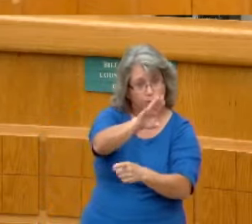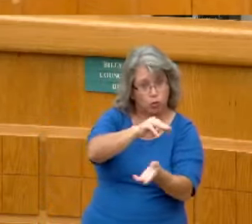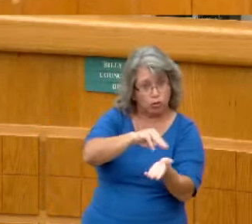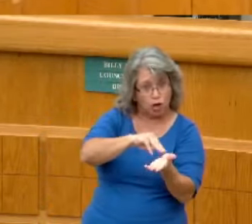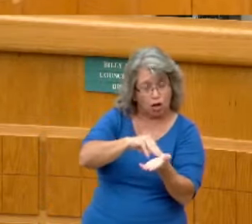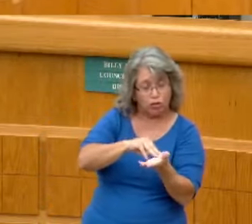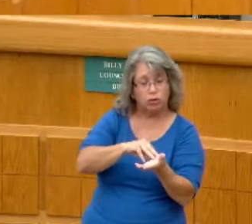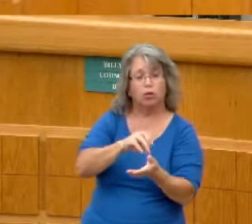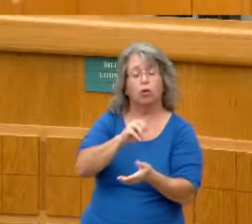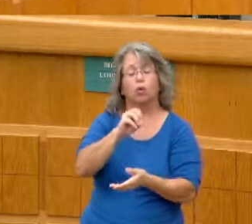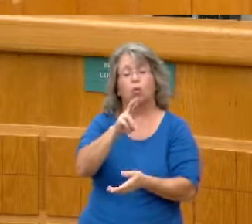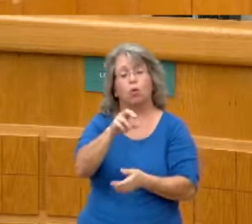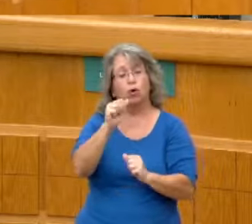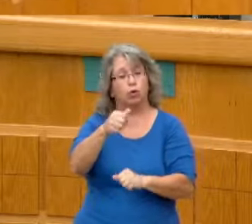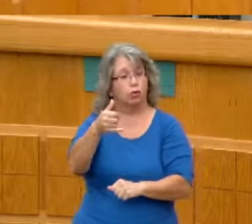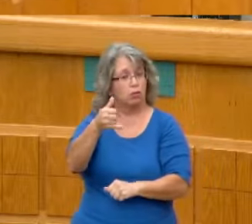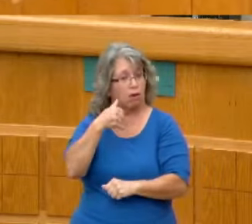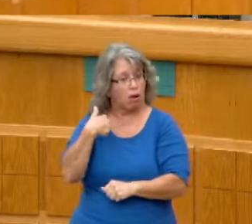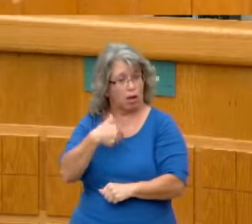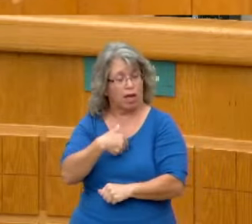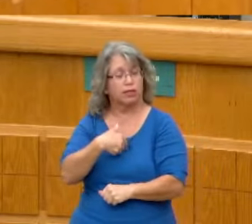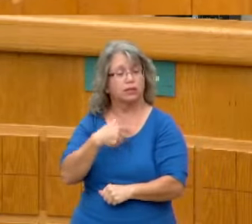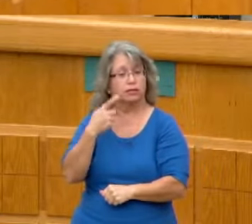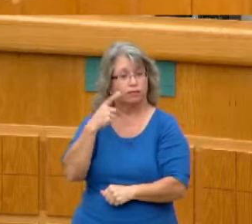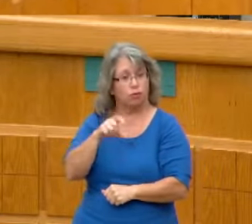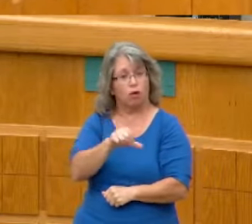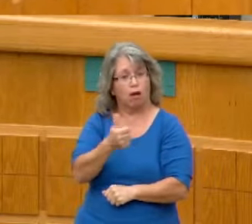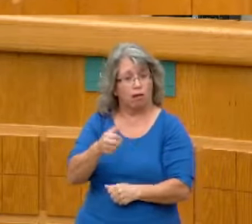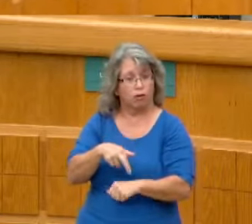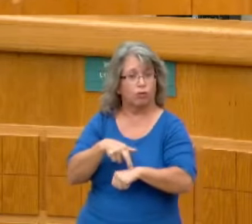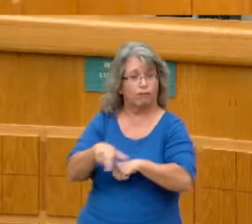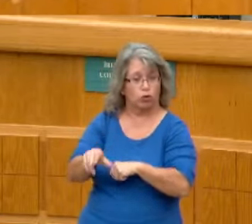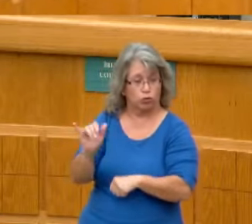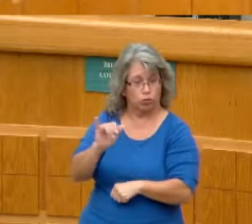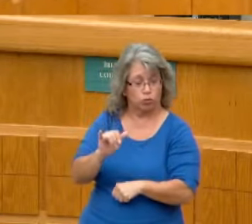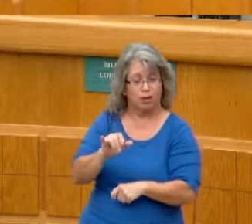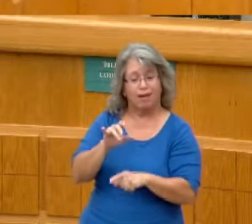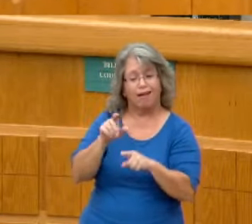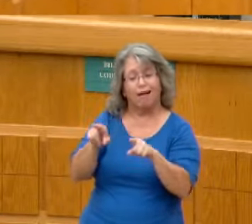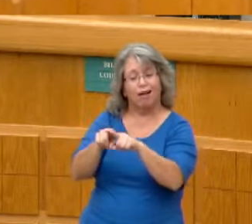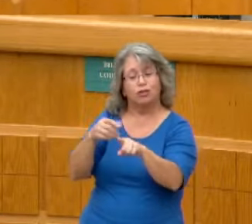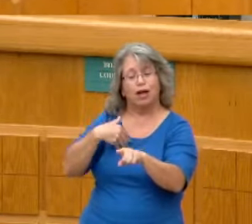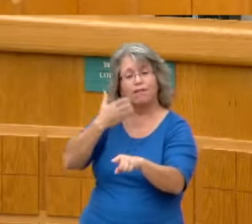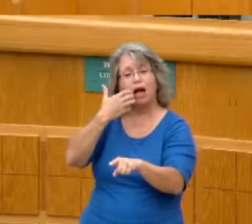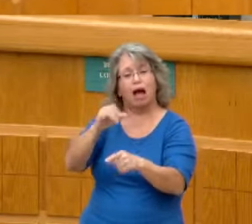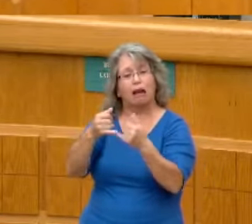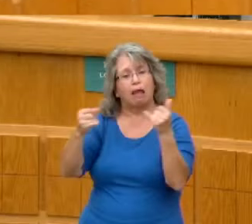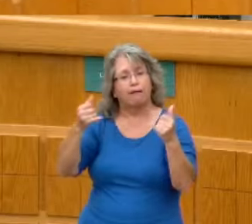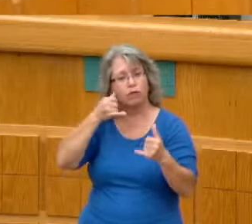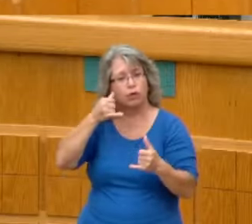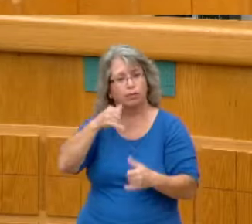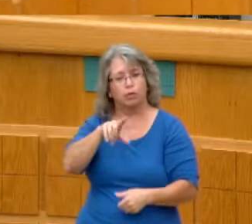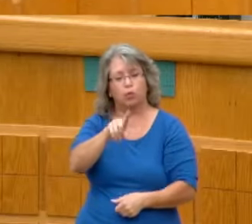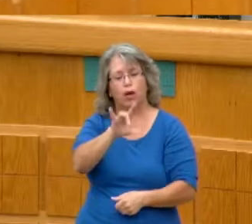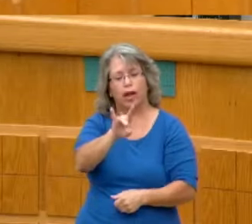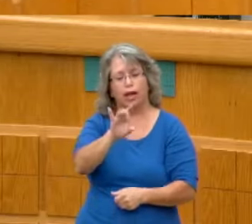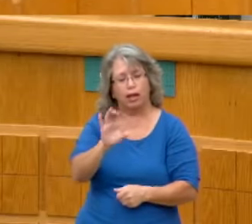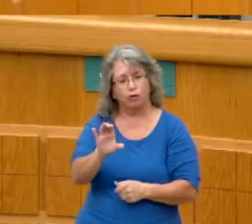call us if you want to get a referral as well. But they also have a hotline, and that hotline number is